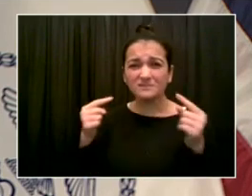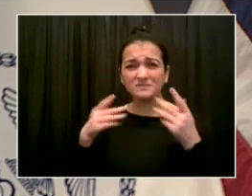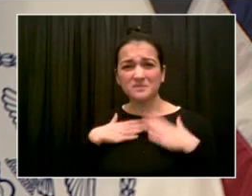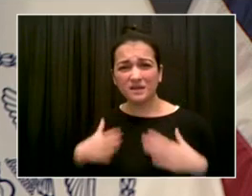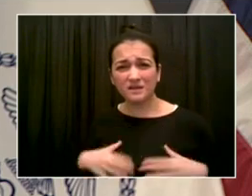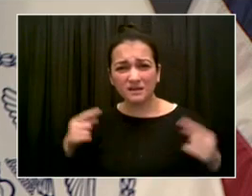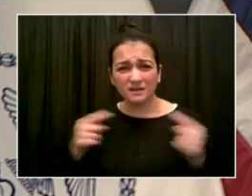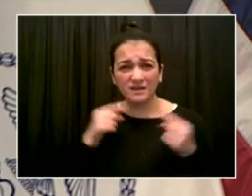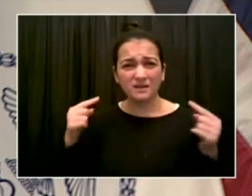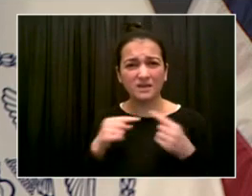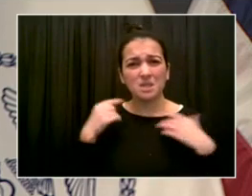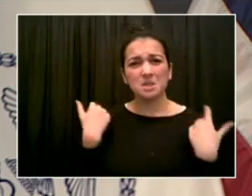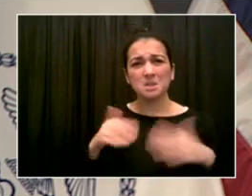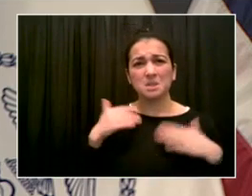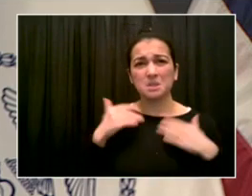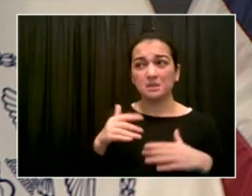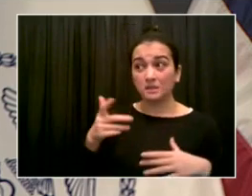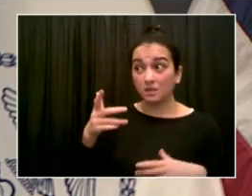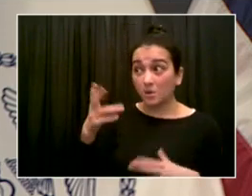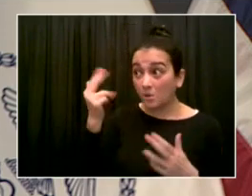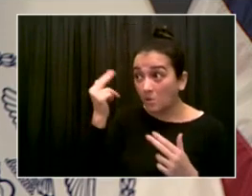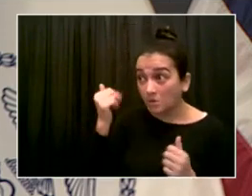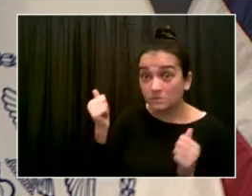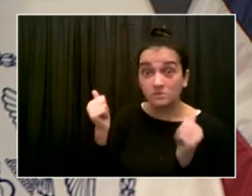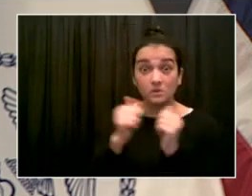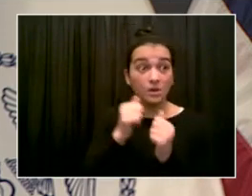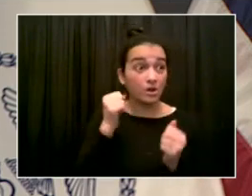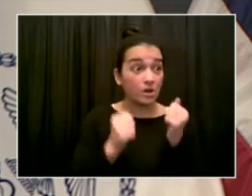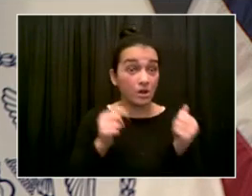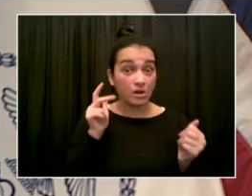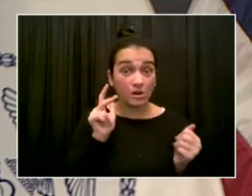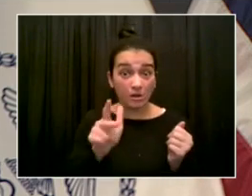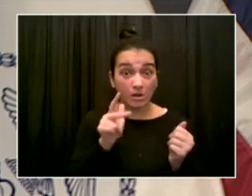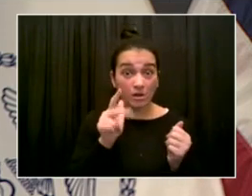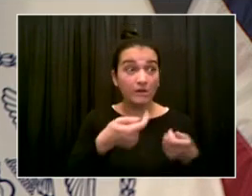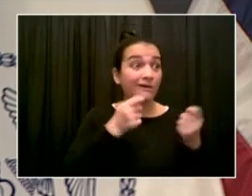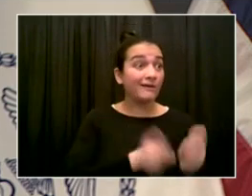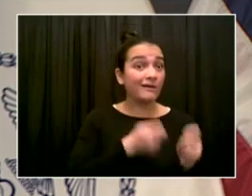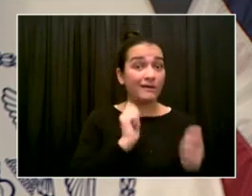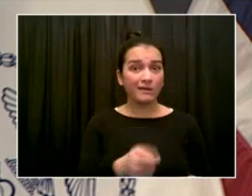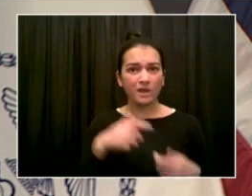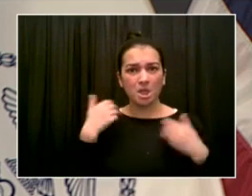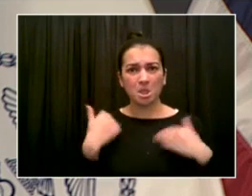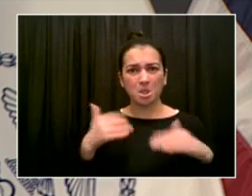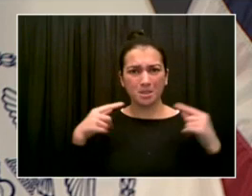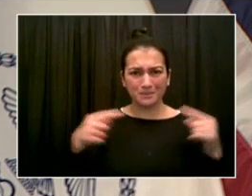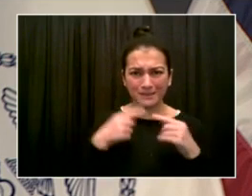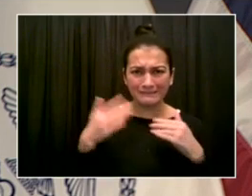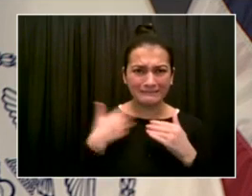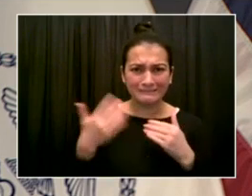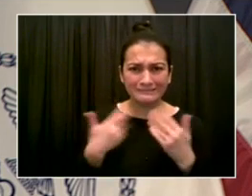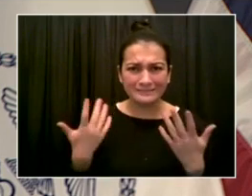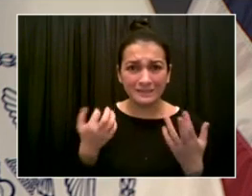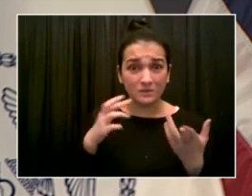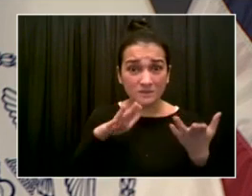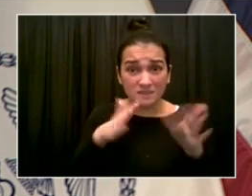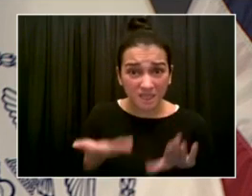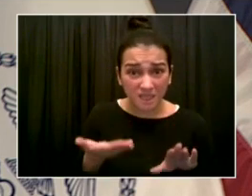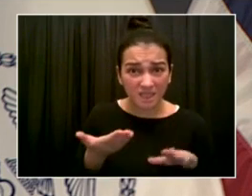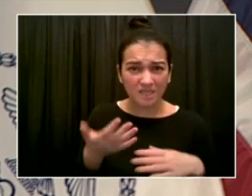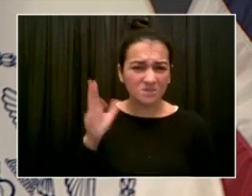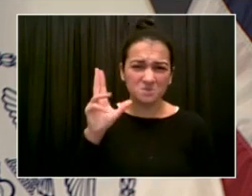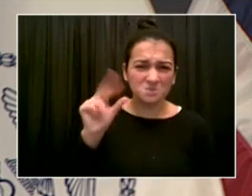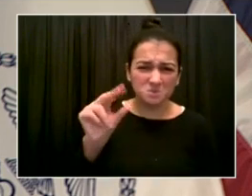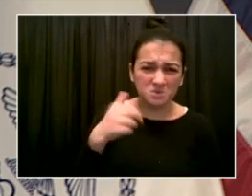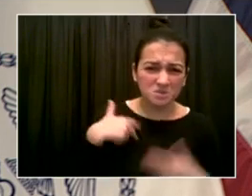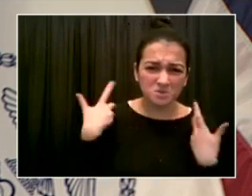in pain or even worse, dying on the job. It's something that just doesn't fit in our society anymore. And I think a lot